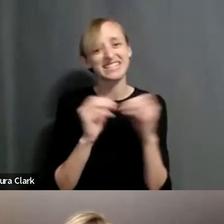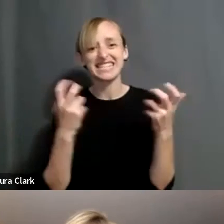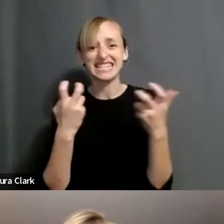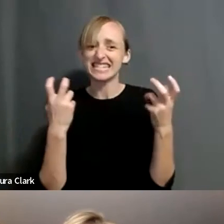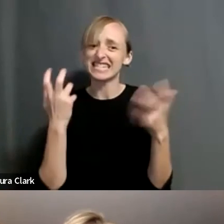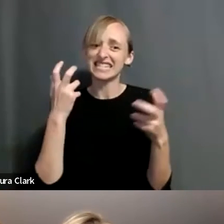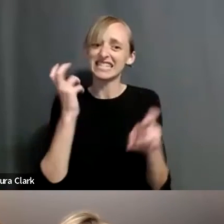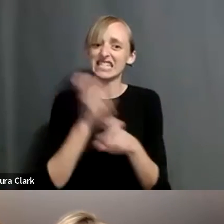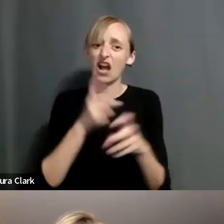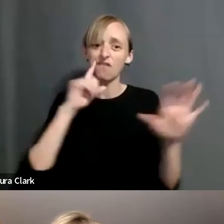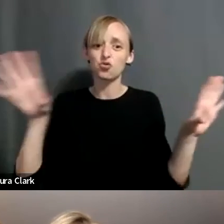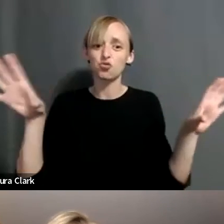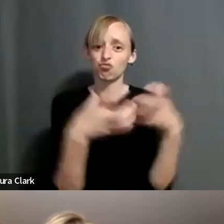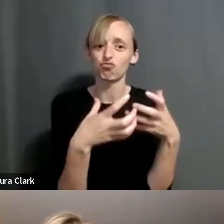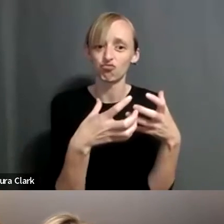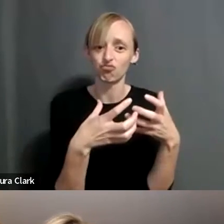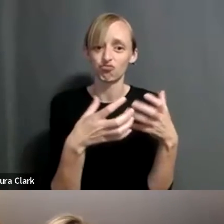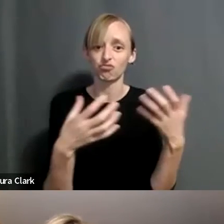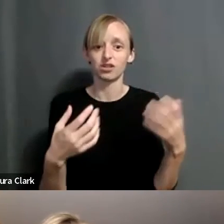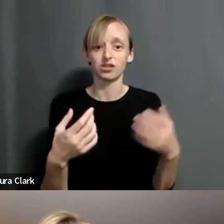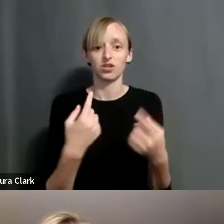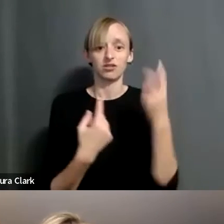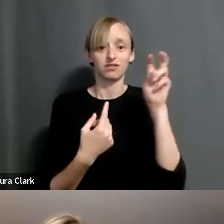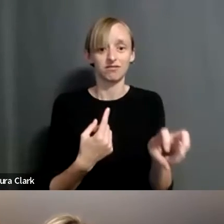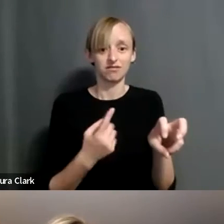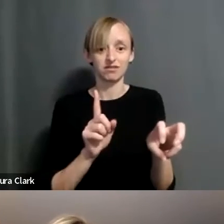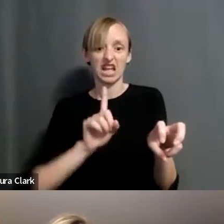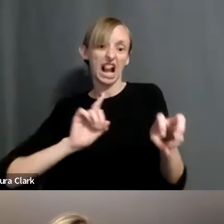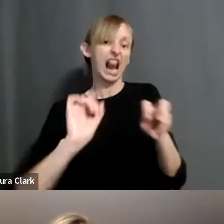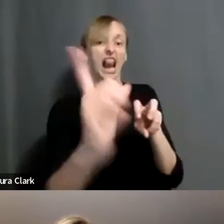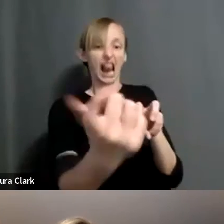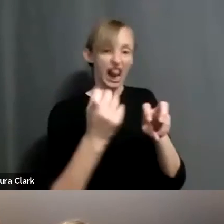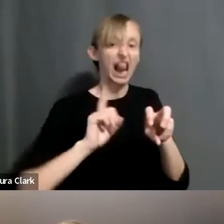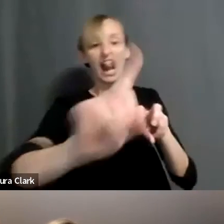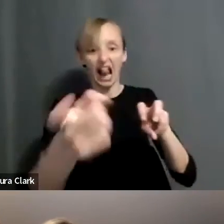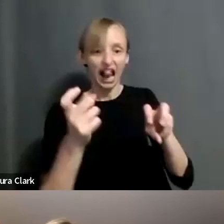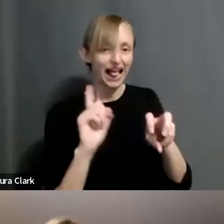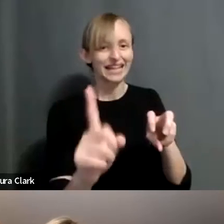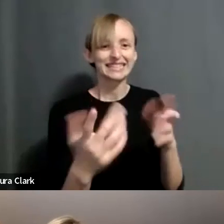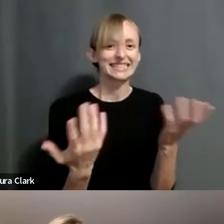not going to have one kid in it, one person in a chair where everybody else is running around.